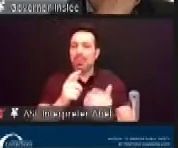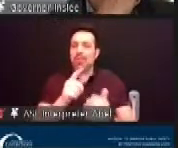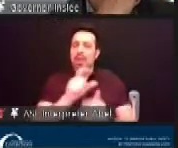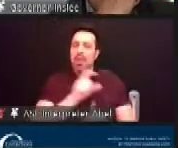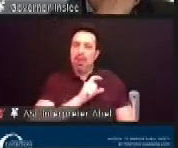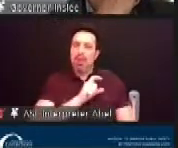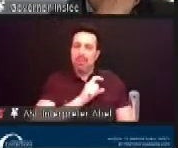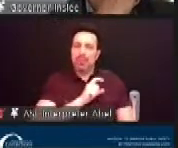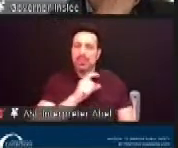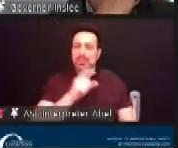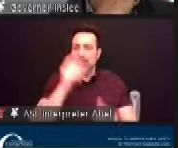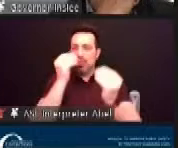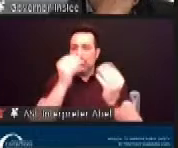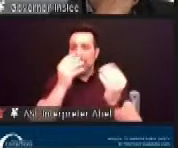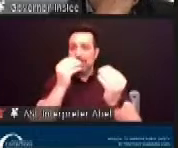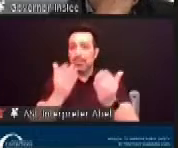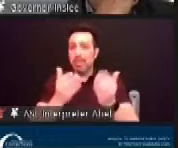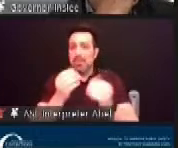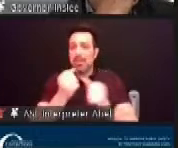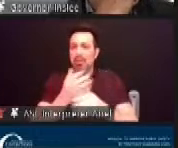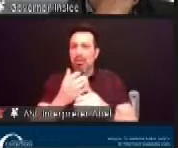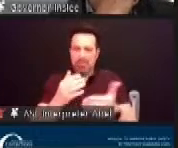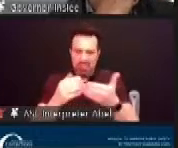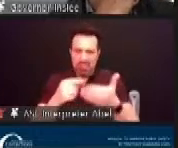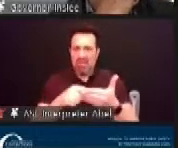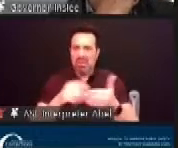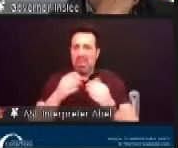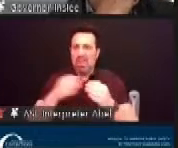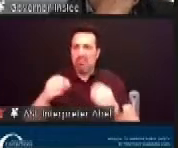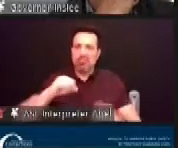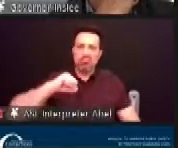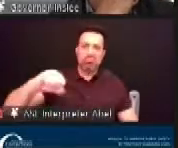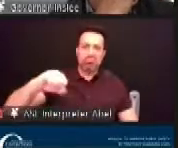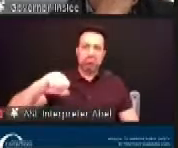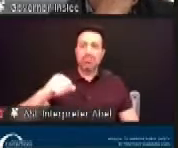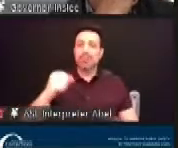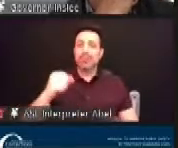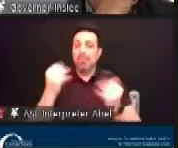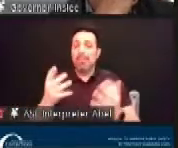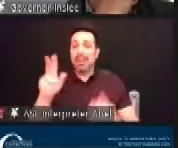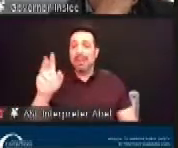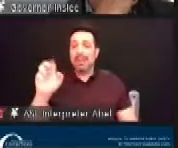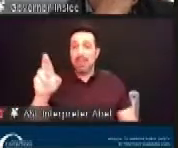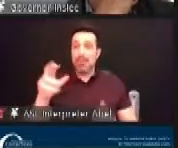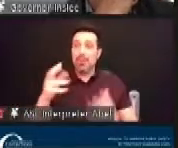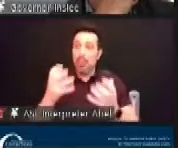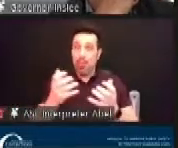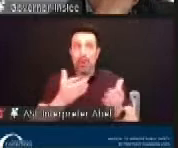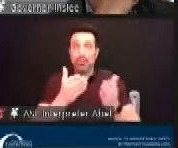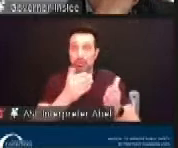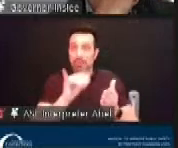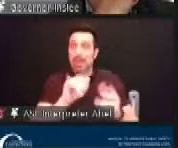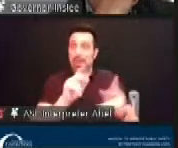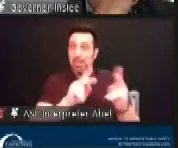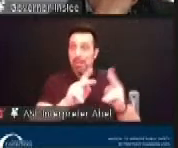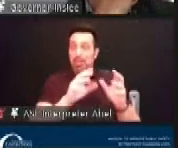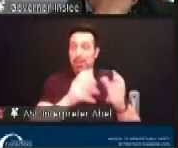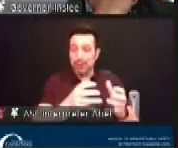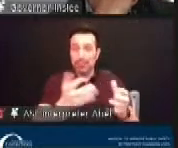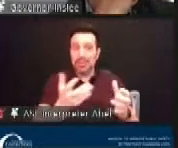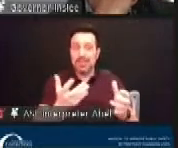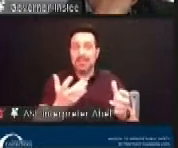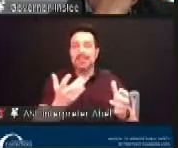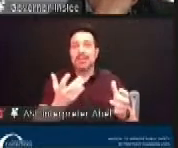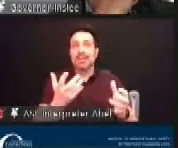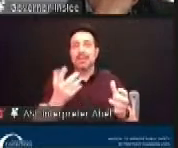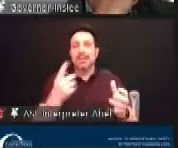that might cause neighbors to push back. So a lot of our vendors who might want to serve that population,